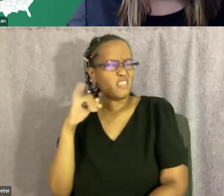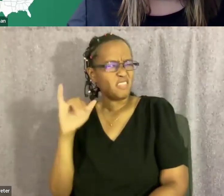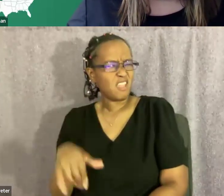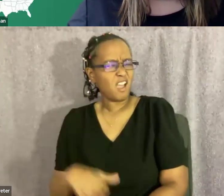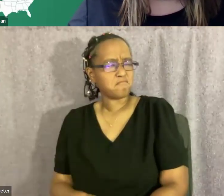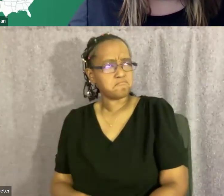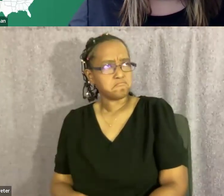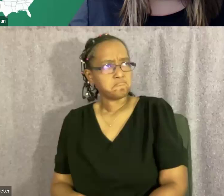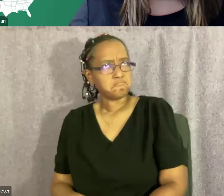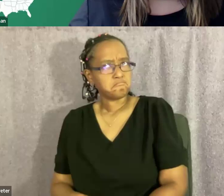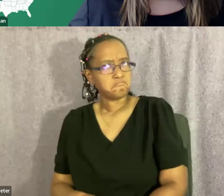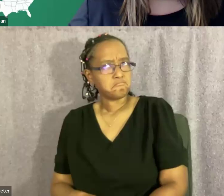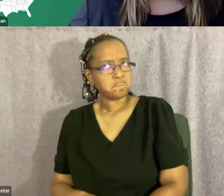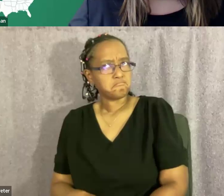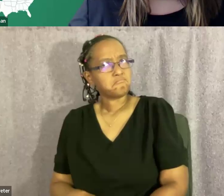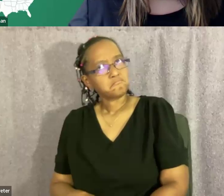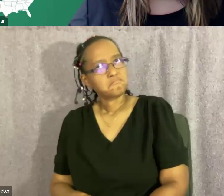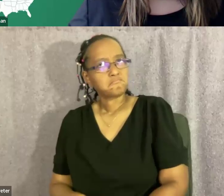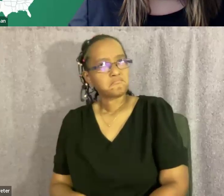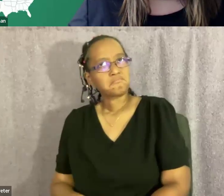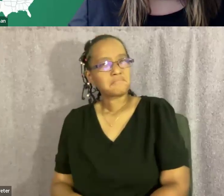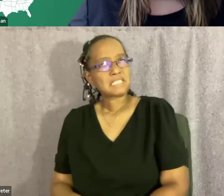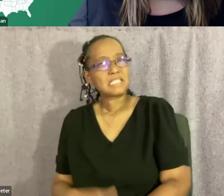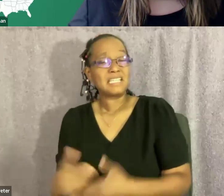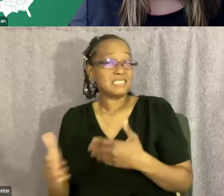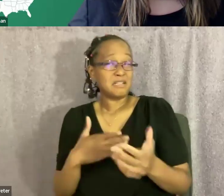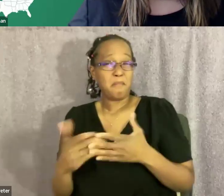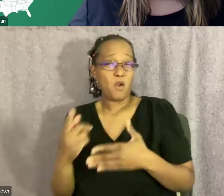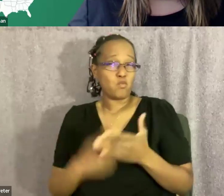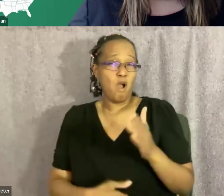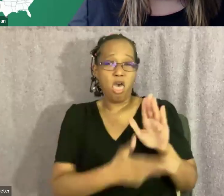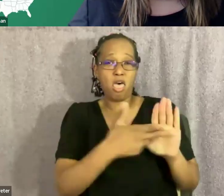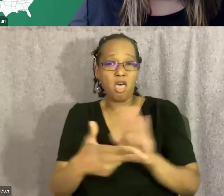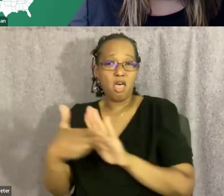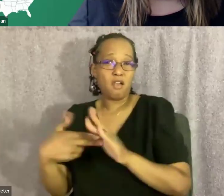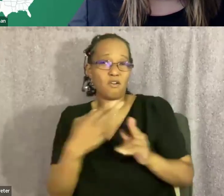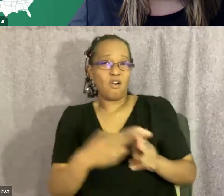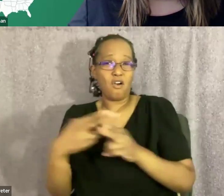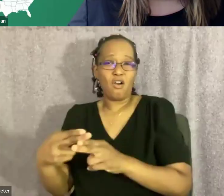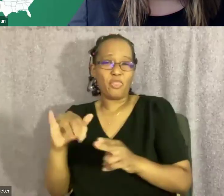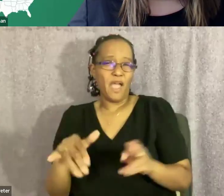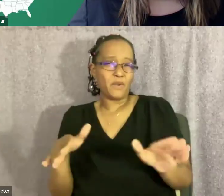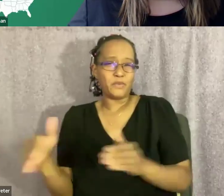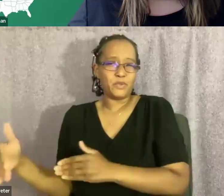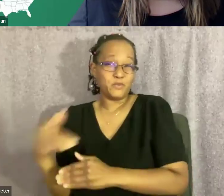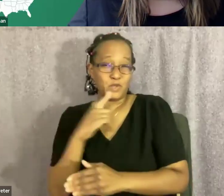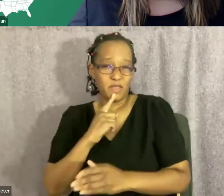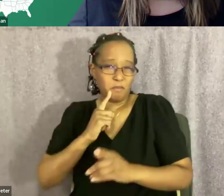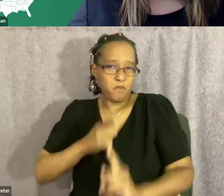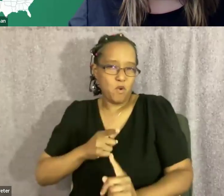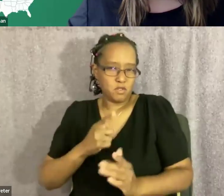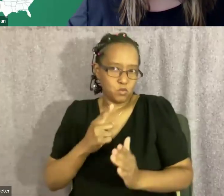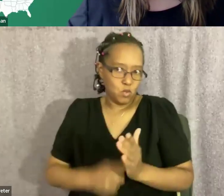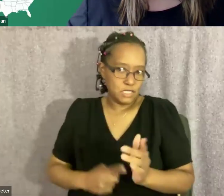I mean, it doesn't really matter what you call it. It's really, what is it? I mean, and I don't